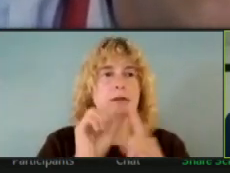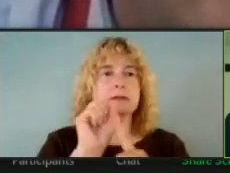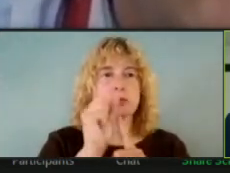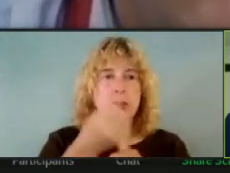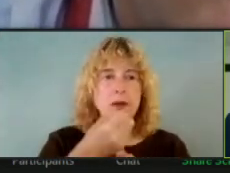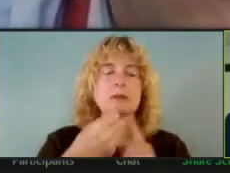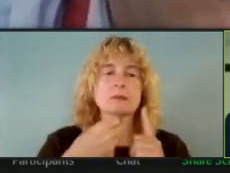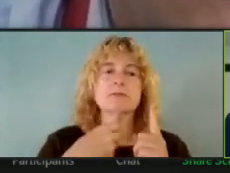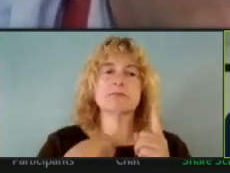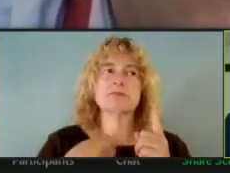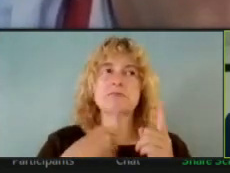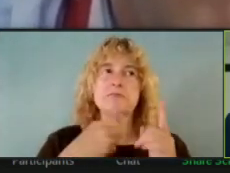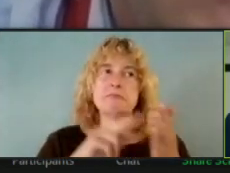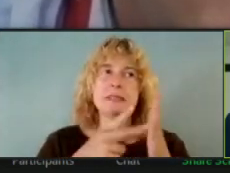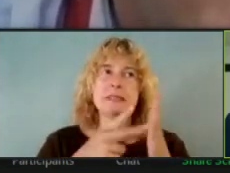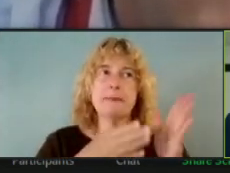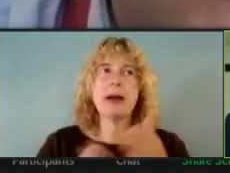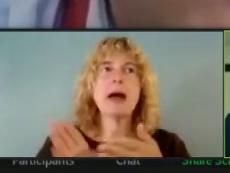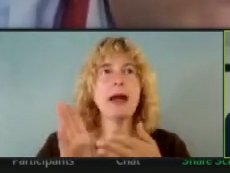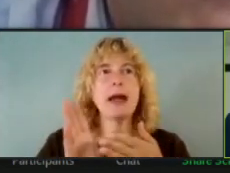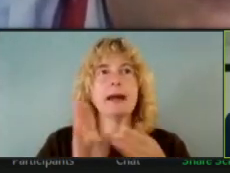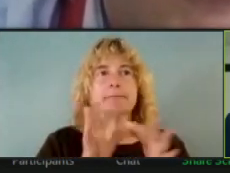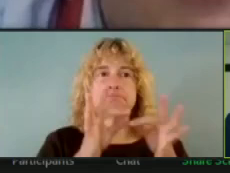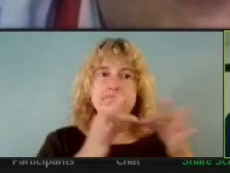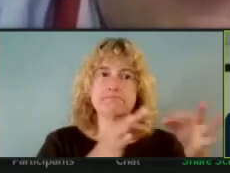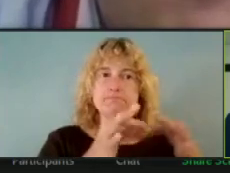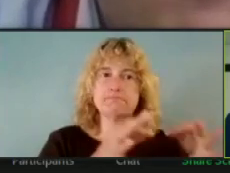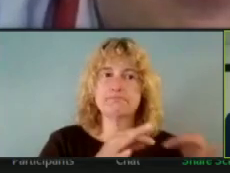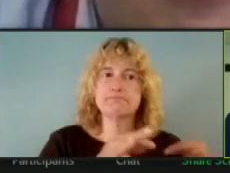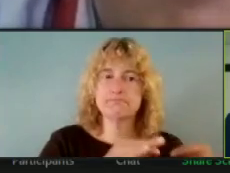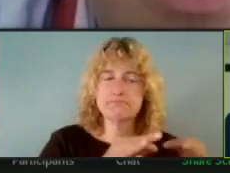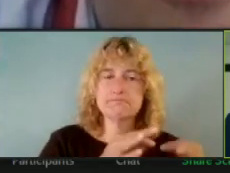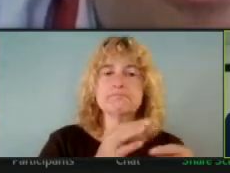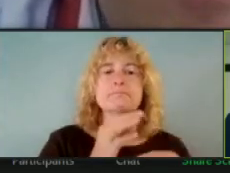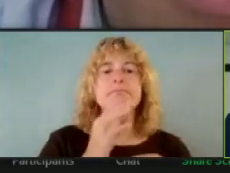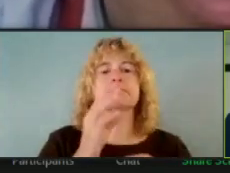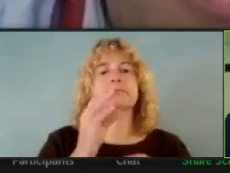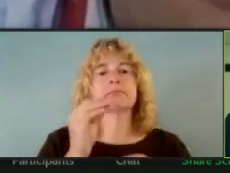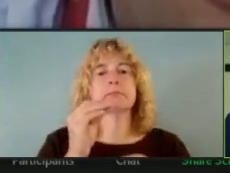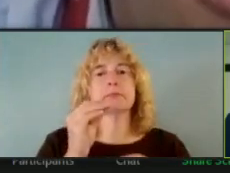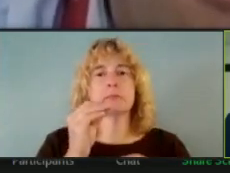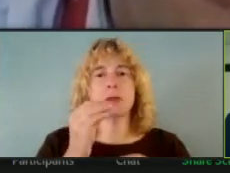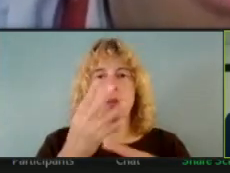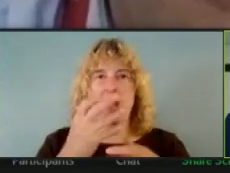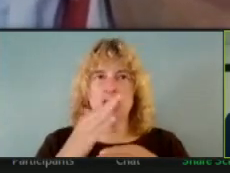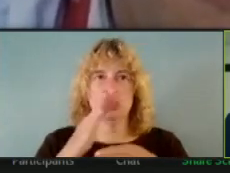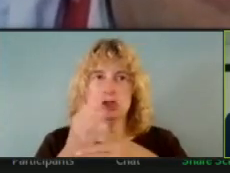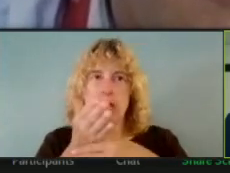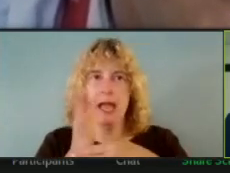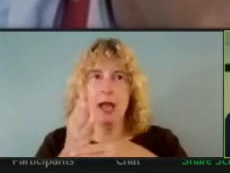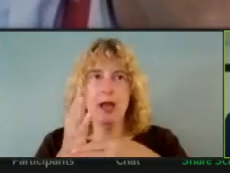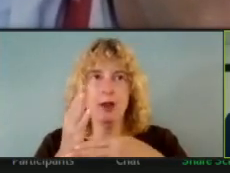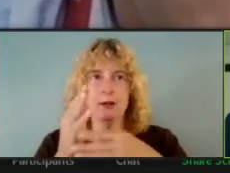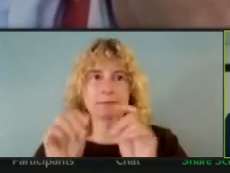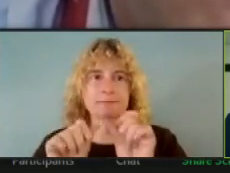share with you my screen. I'm hoping that I can share it with you.